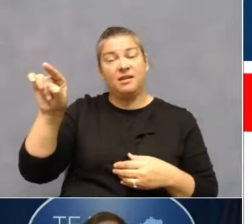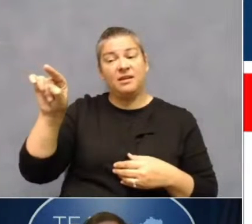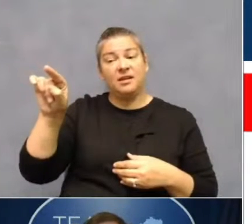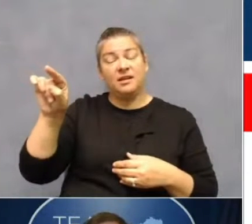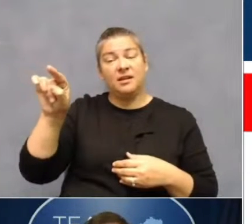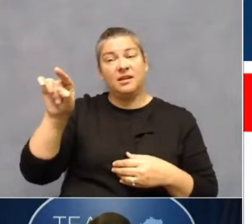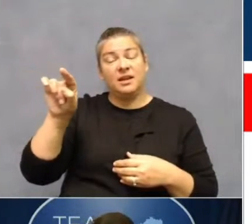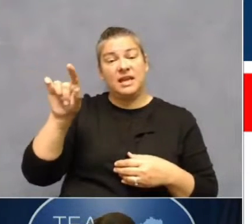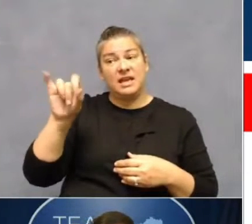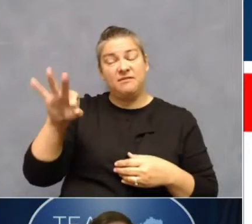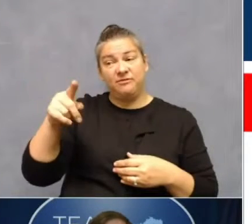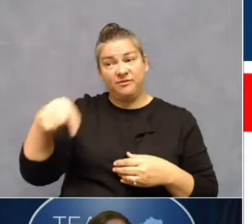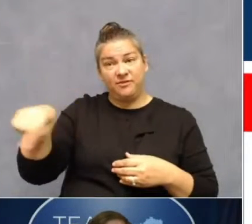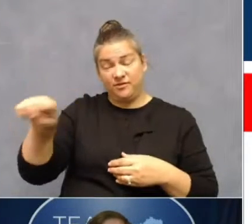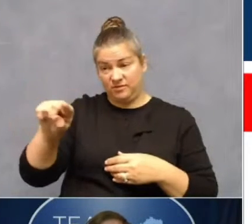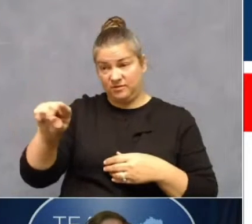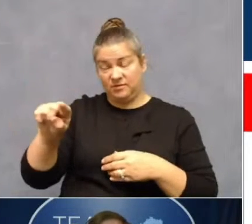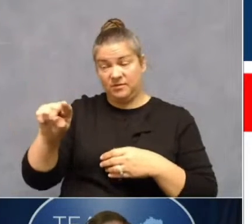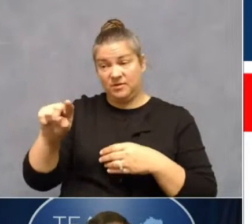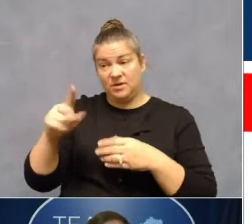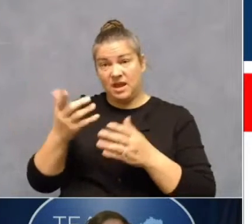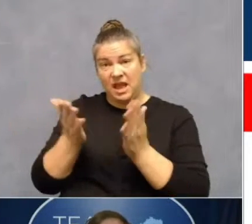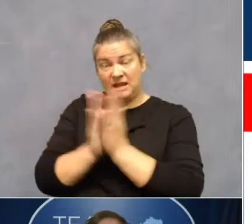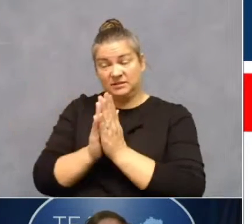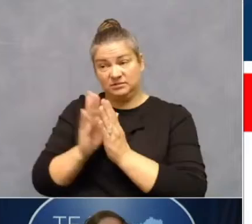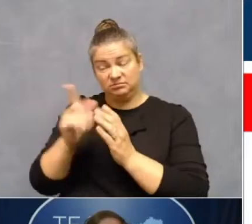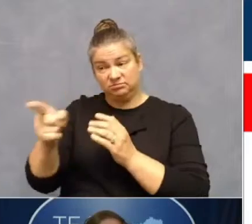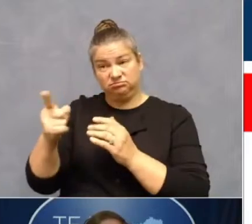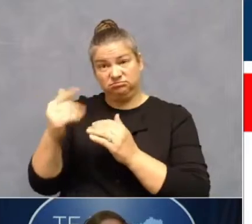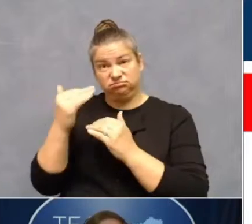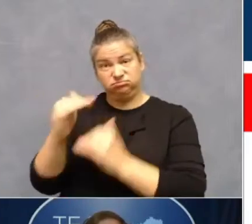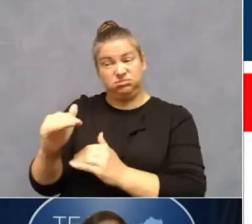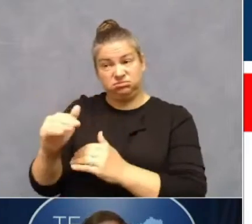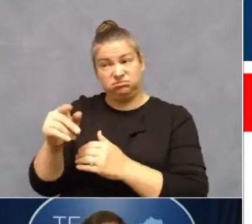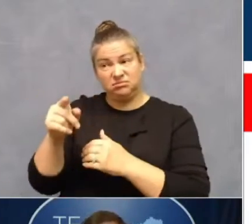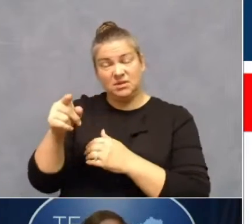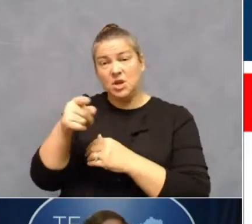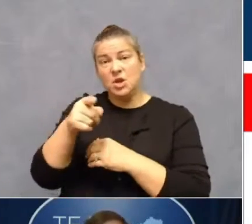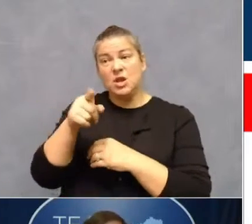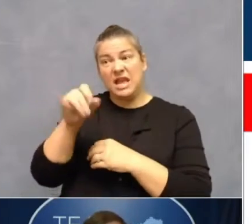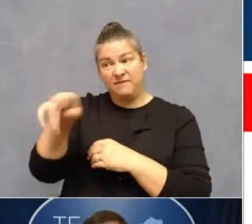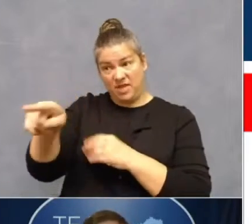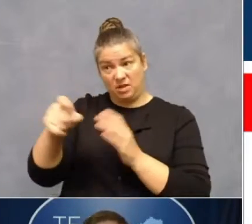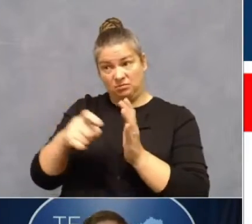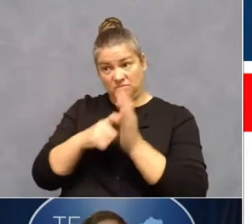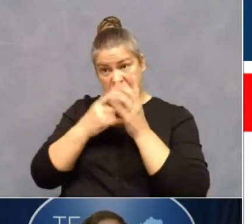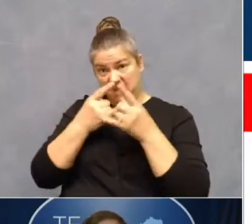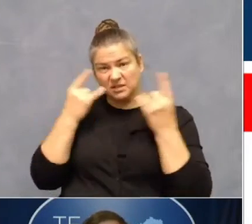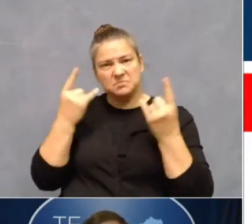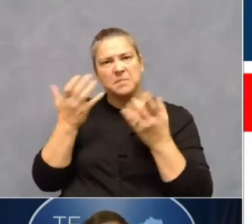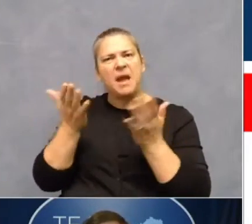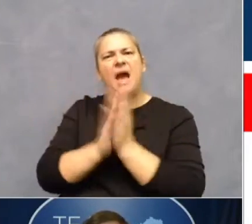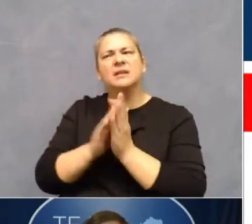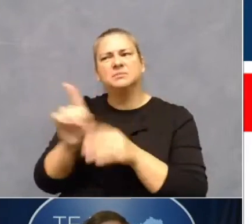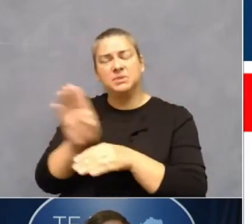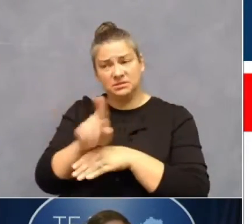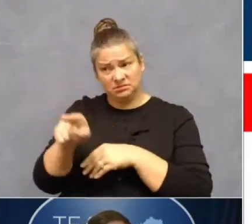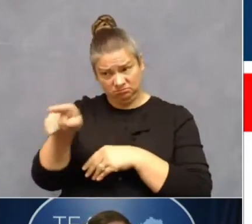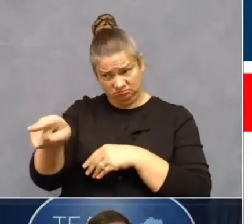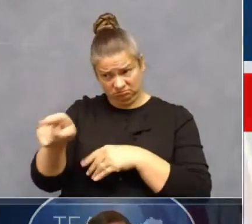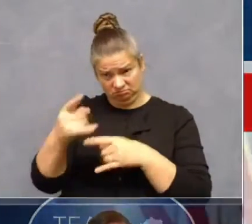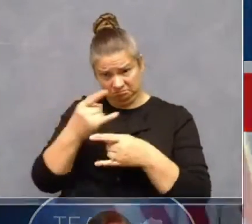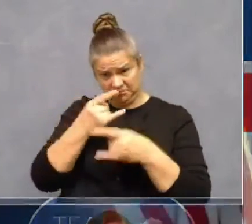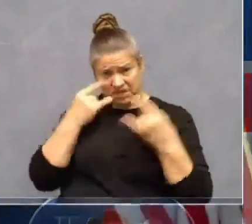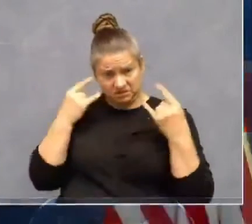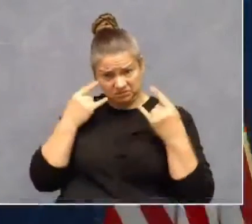safer. And I think you ought to ask each business in your area before going there what they are doing, or they can feel free to advertise